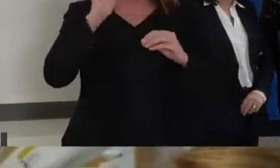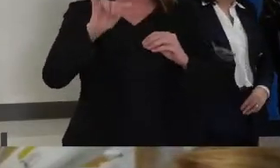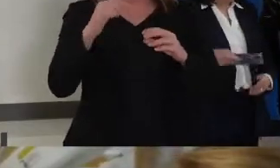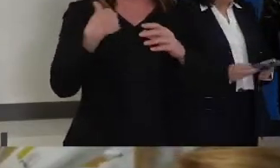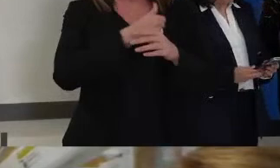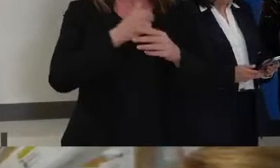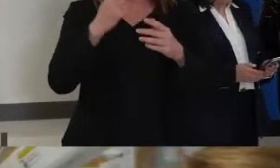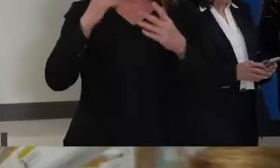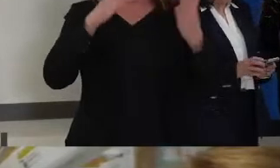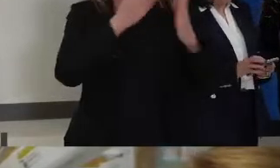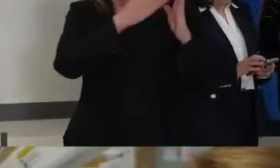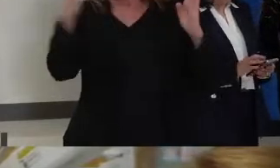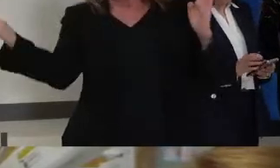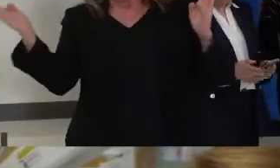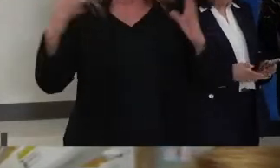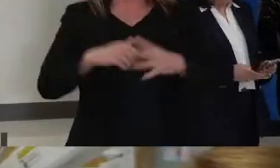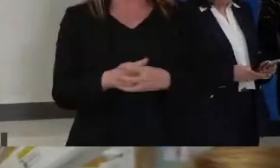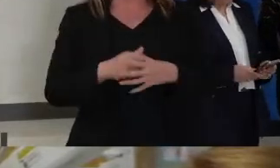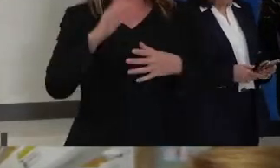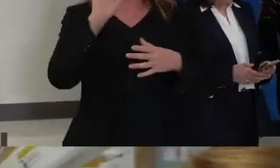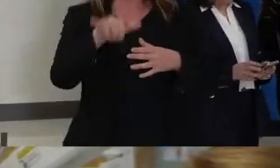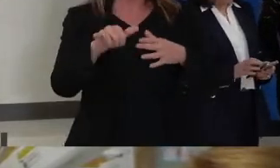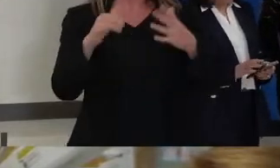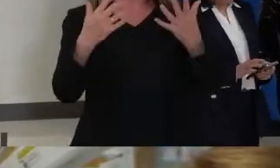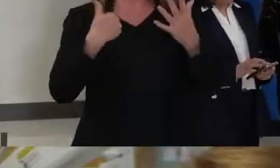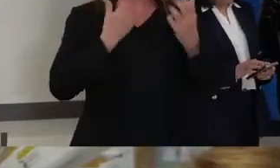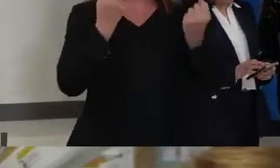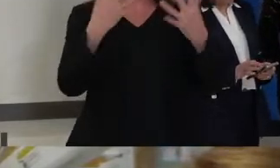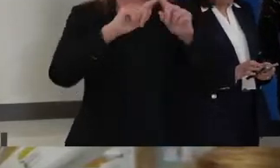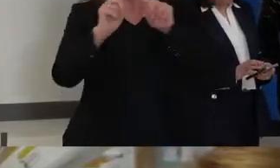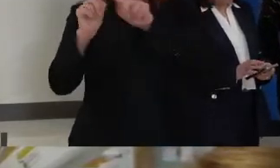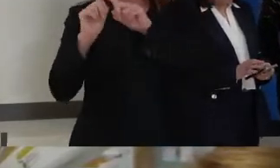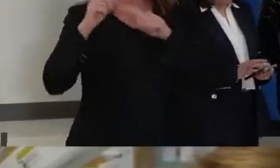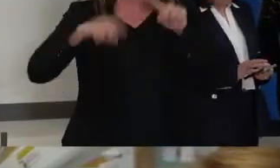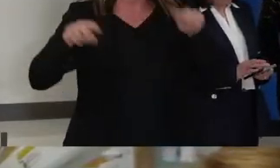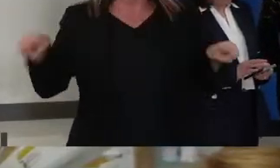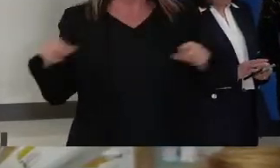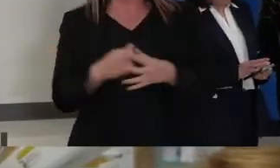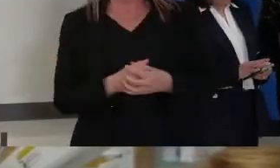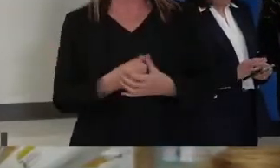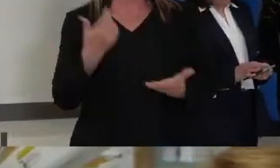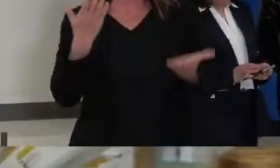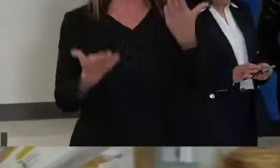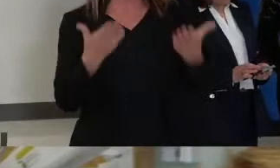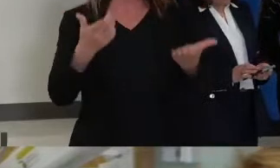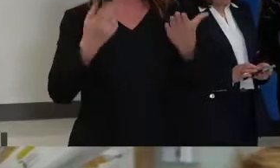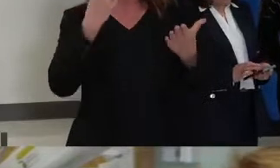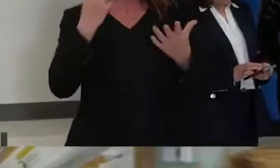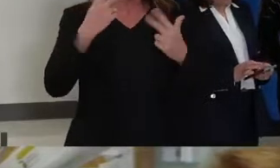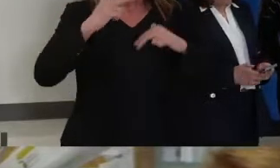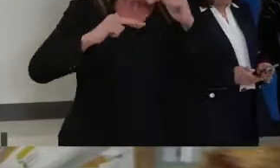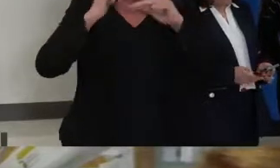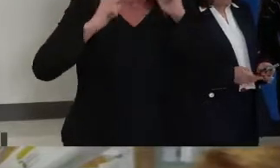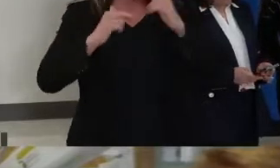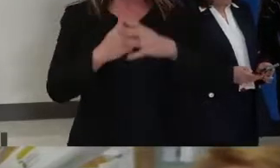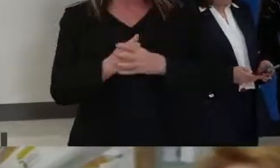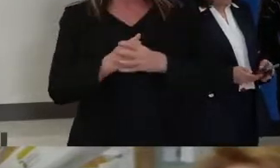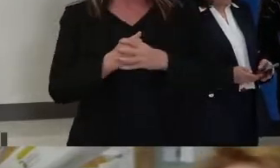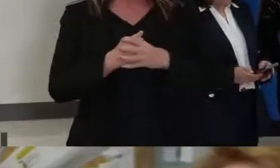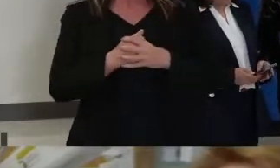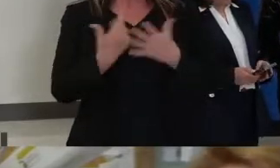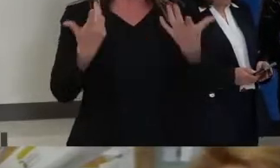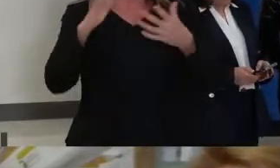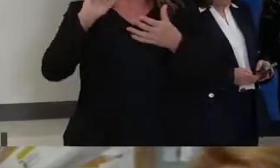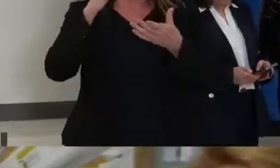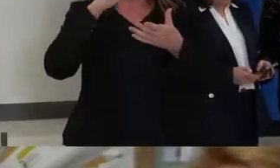at across the continuum. These can come in a number of different varieties. You might see some built up in a